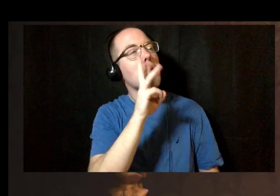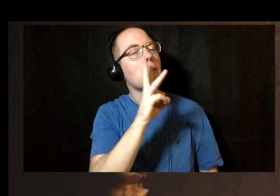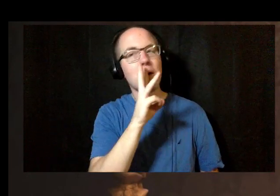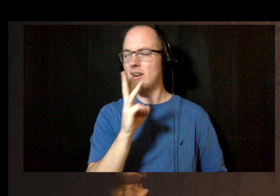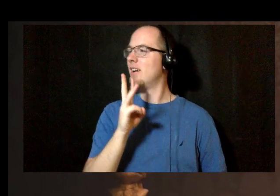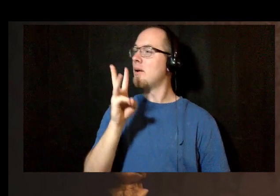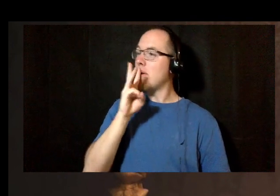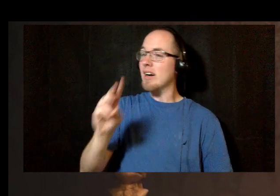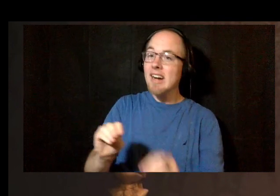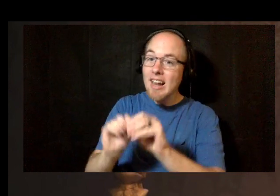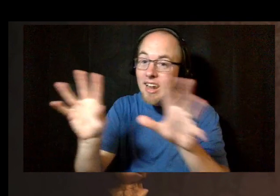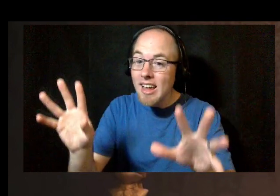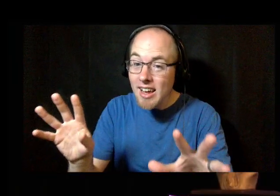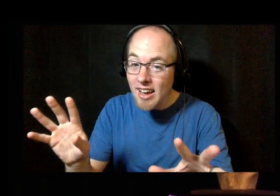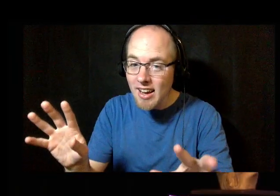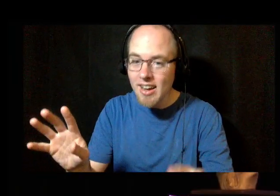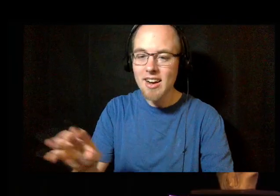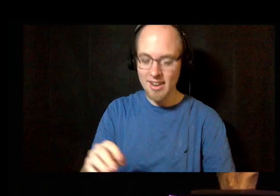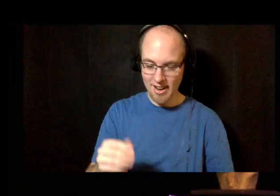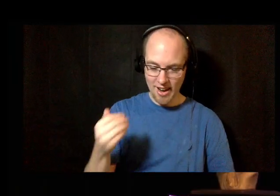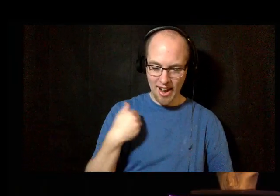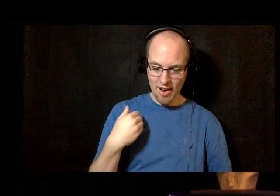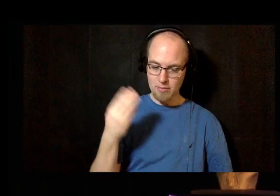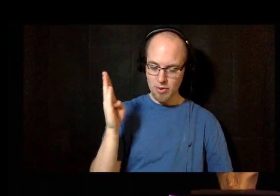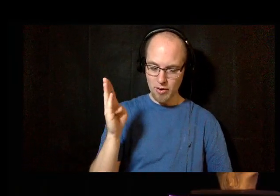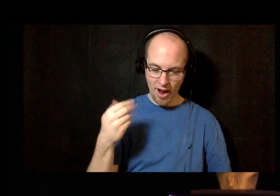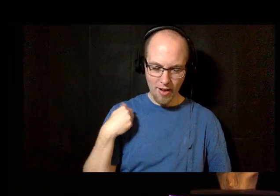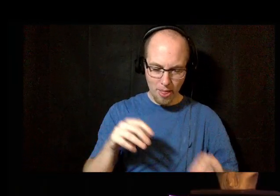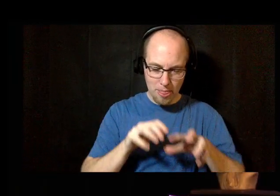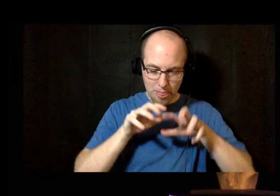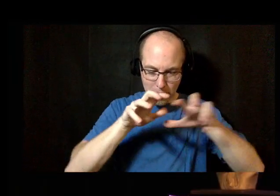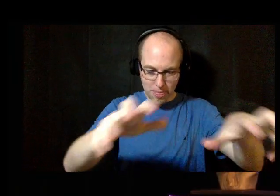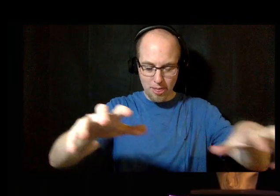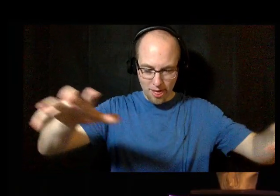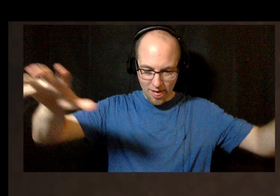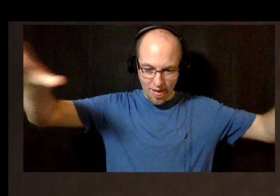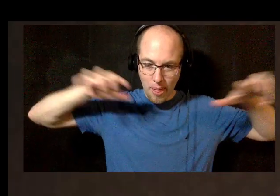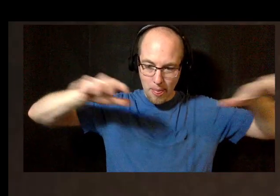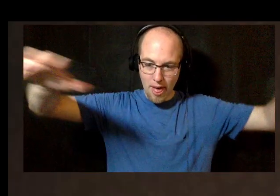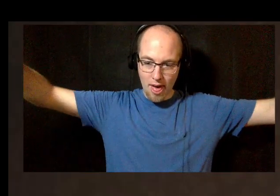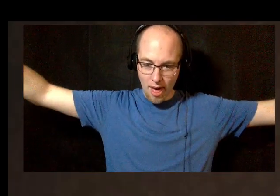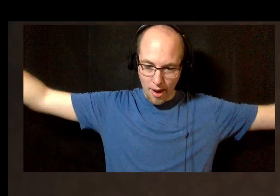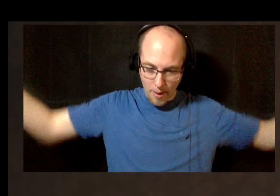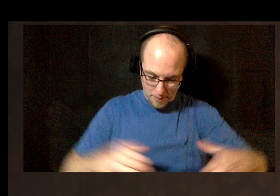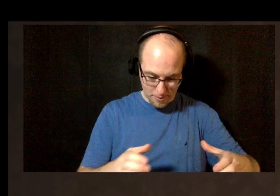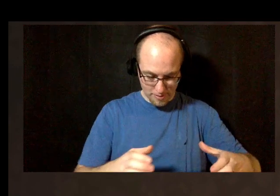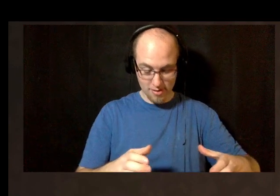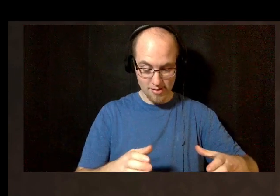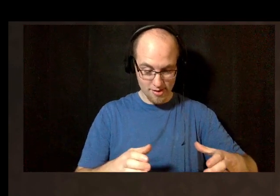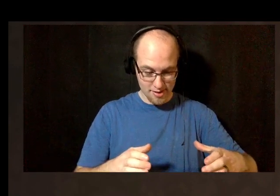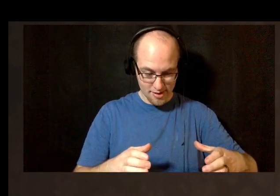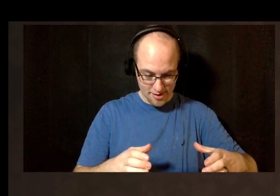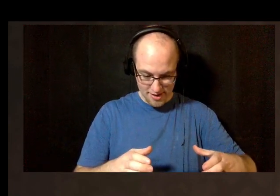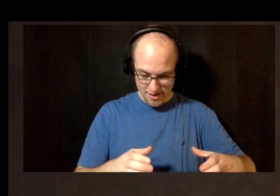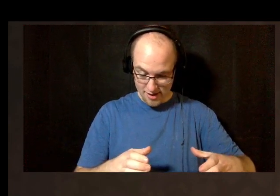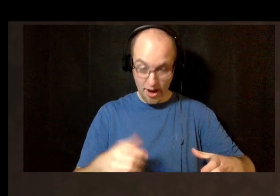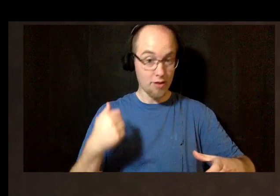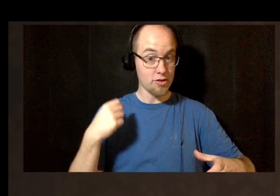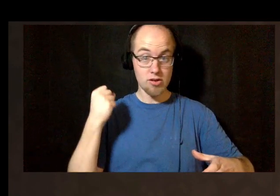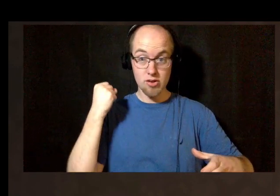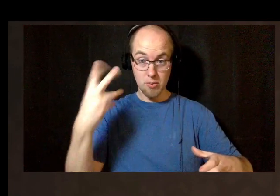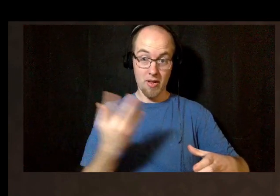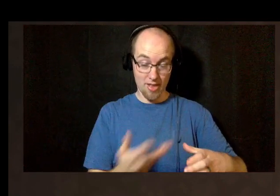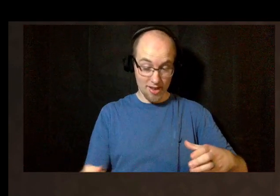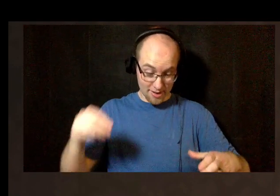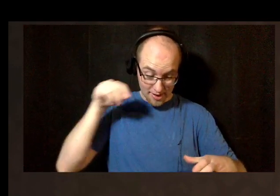time water is blue is when there's billions of tons of it and it's all in the one spot. And then it's got all sorts of shit in it,